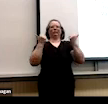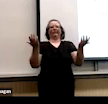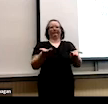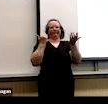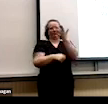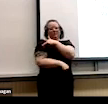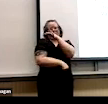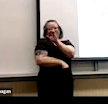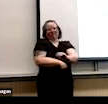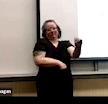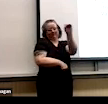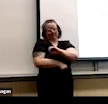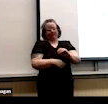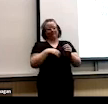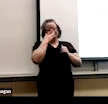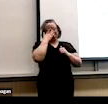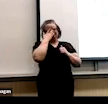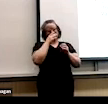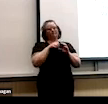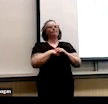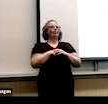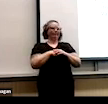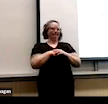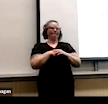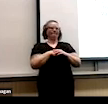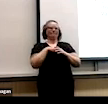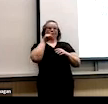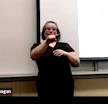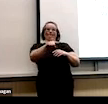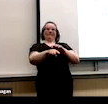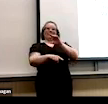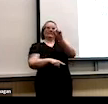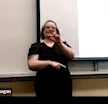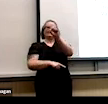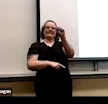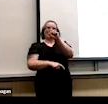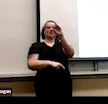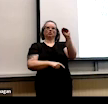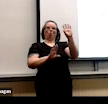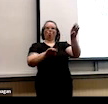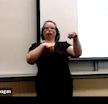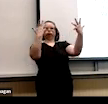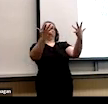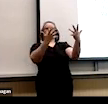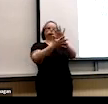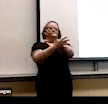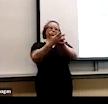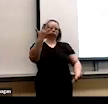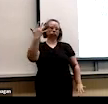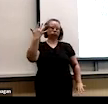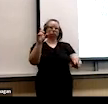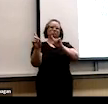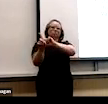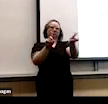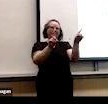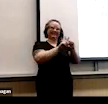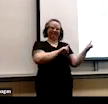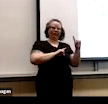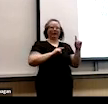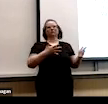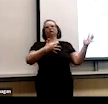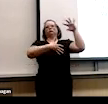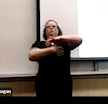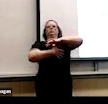They have a number of funded programs. So the Passport program is the one that we talk about with our patients most often. So this is something that they can access to support